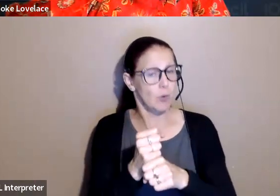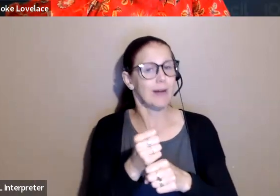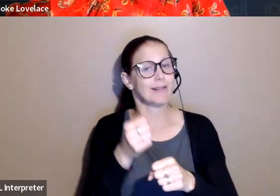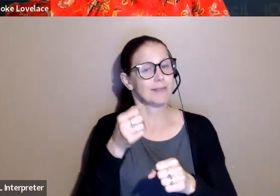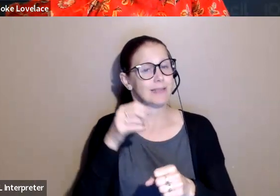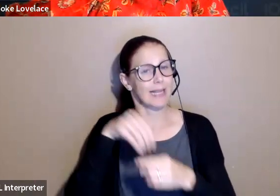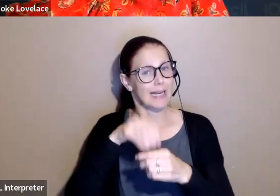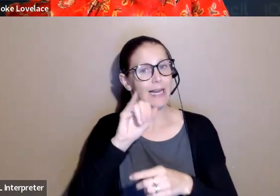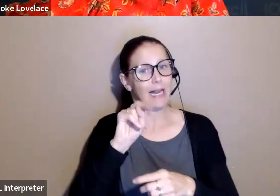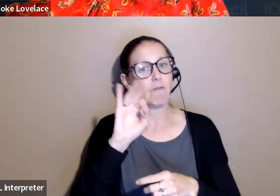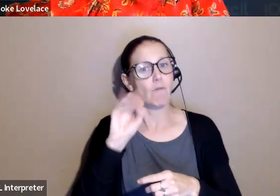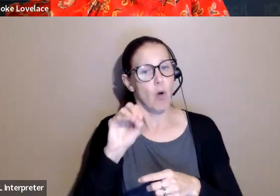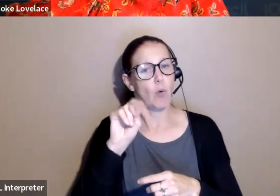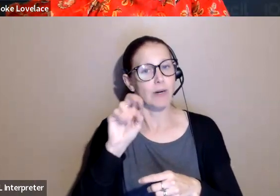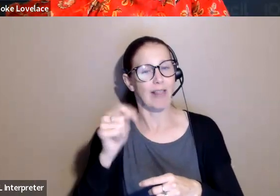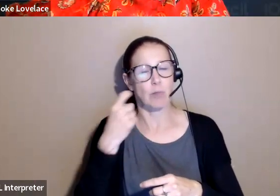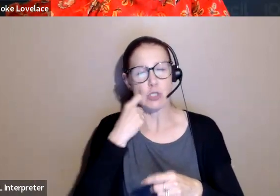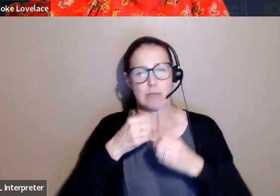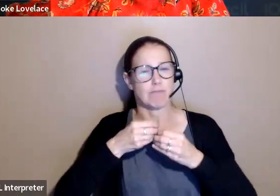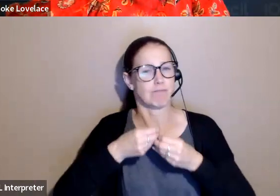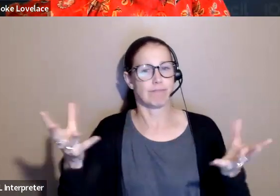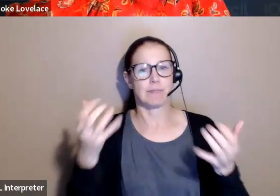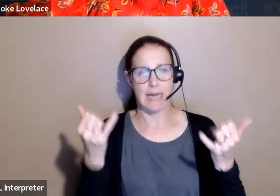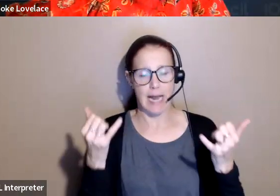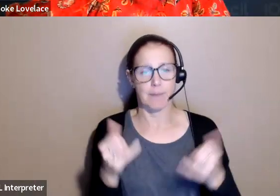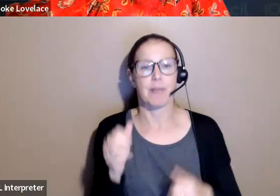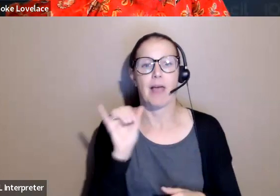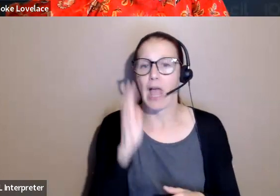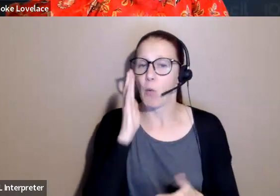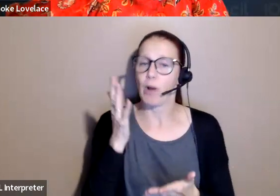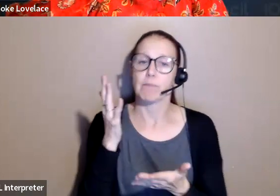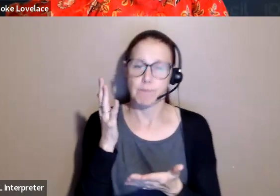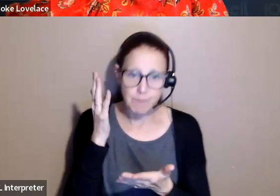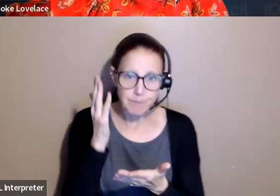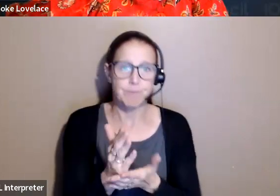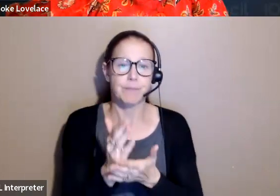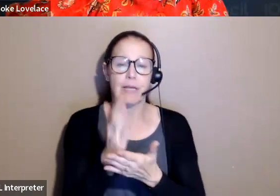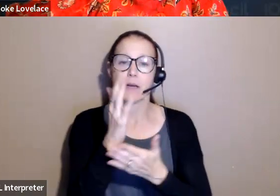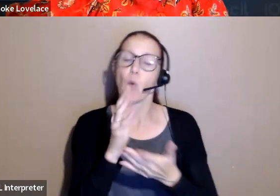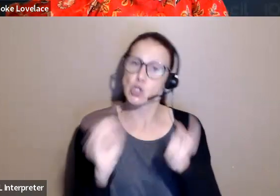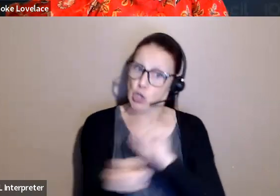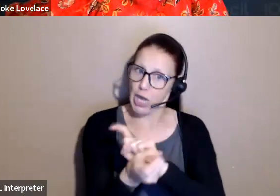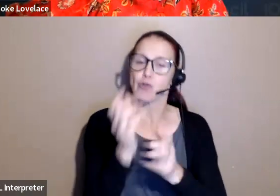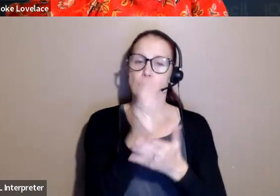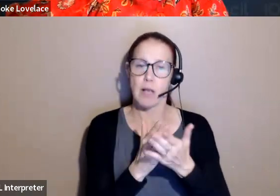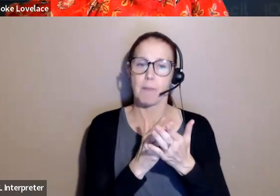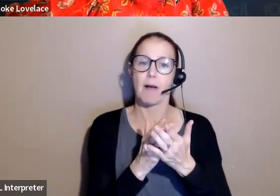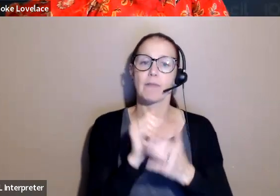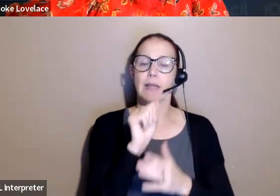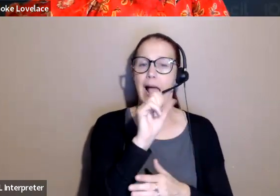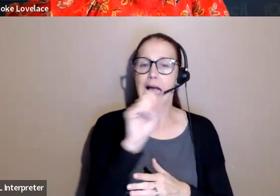out today, and it would eliminate some of the or change some of the asset